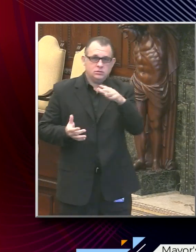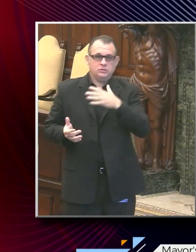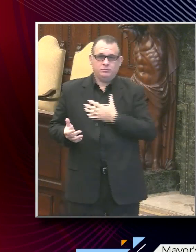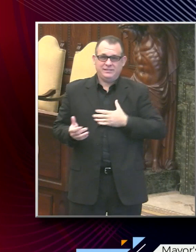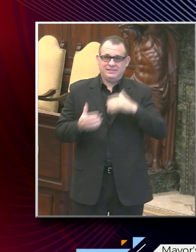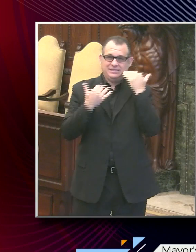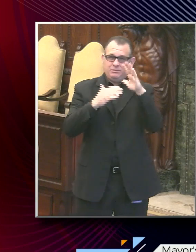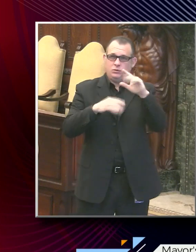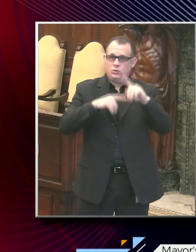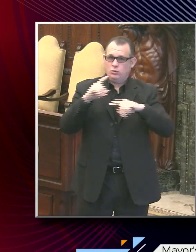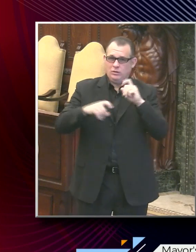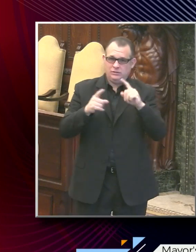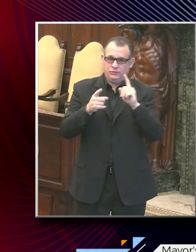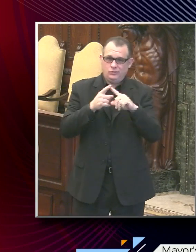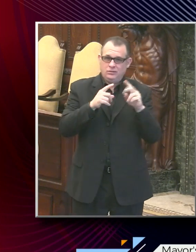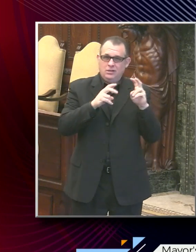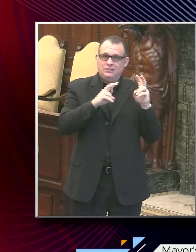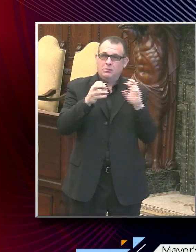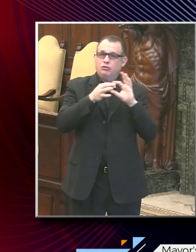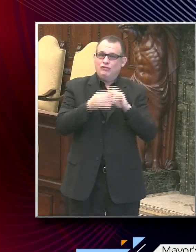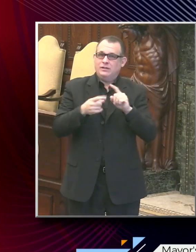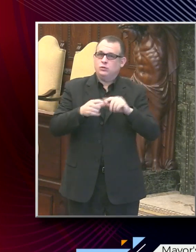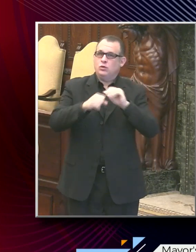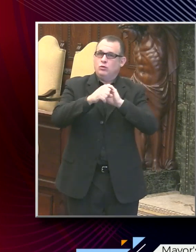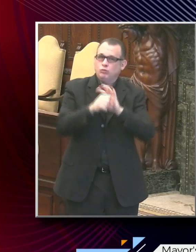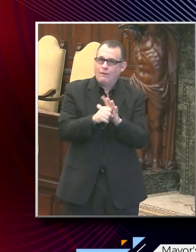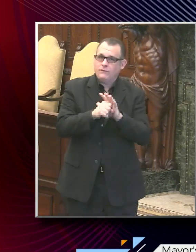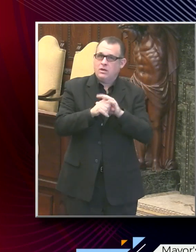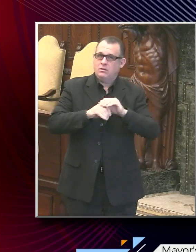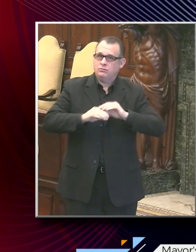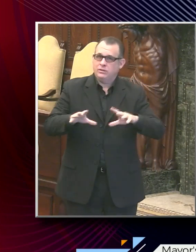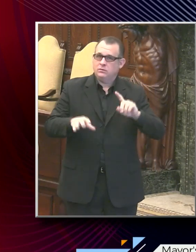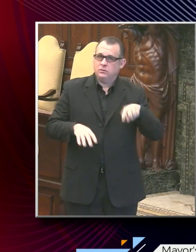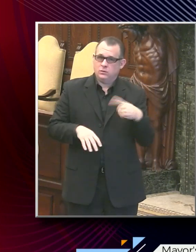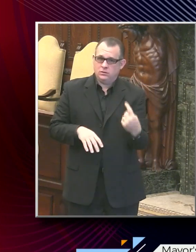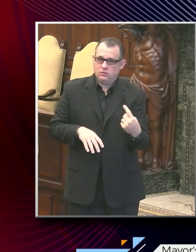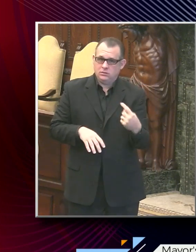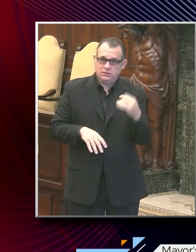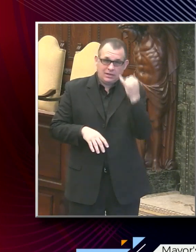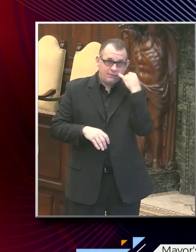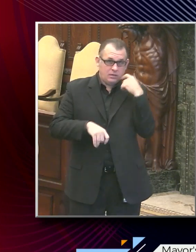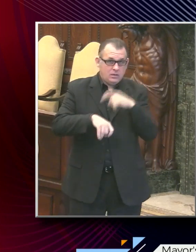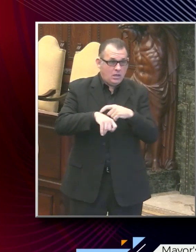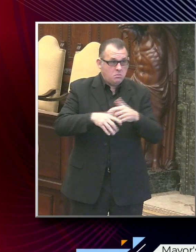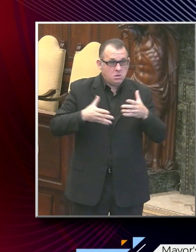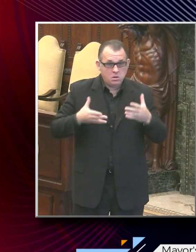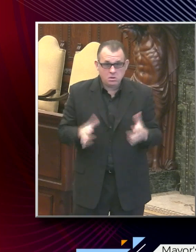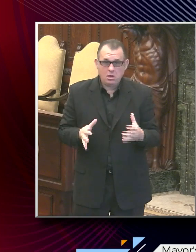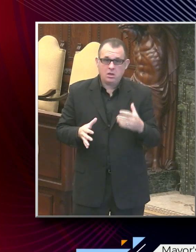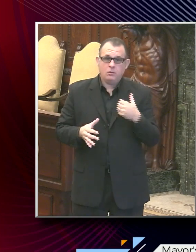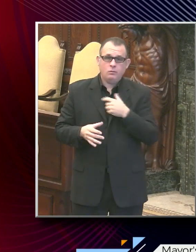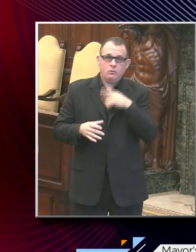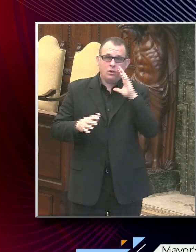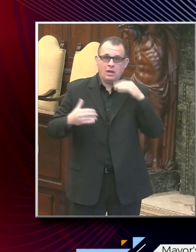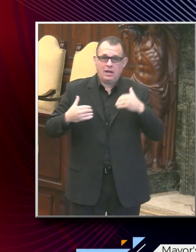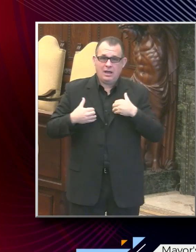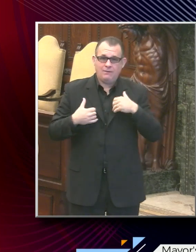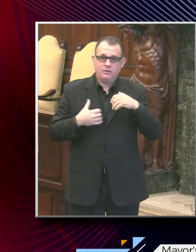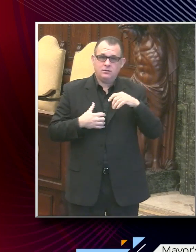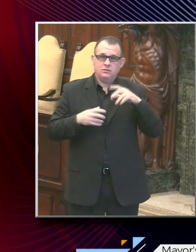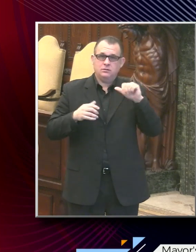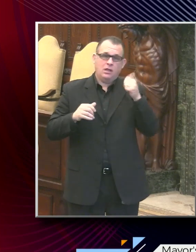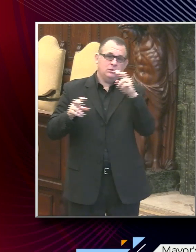questions to topics related to the COVID-19 pandemic. If time permits, we will open the floor later to other